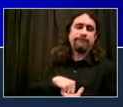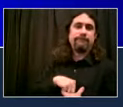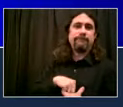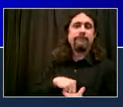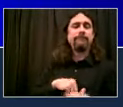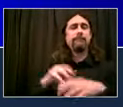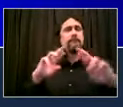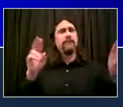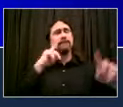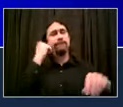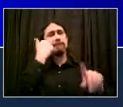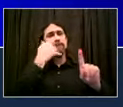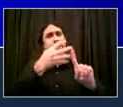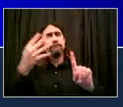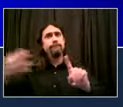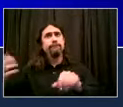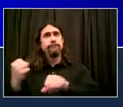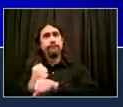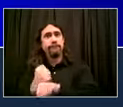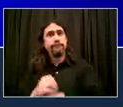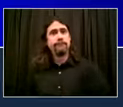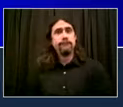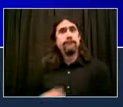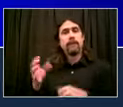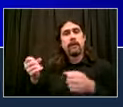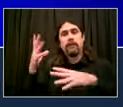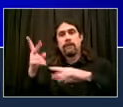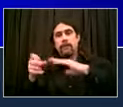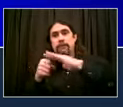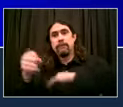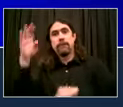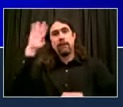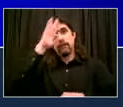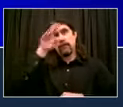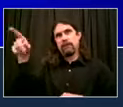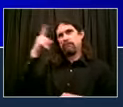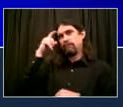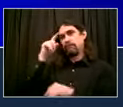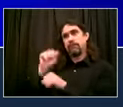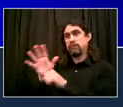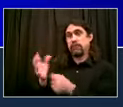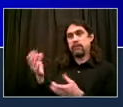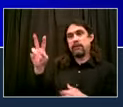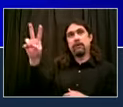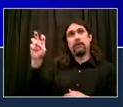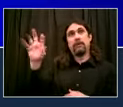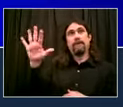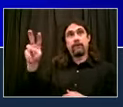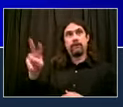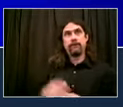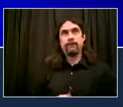York City hospitals for suspected COVID-19. Today's report, 252 patients. Confirmed positivity rate of